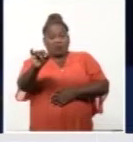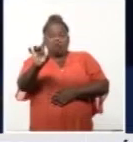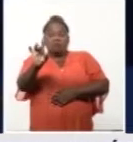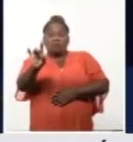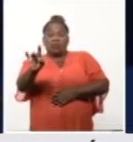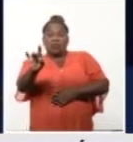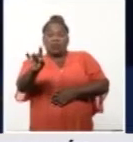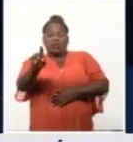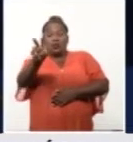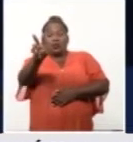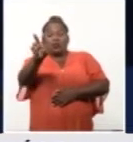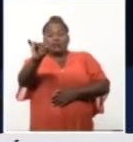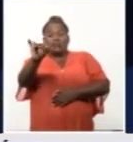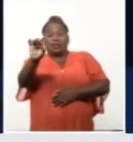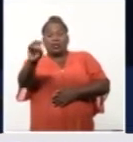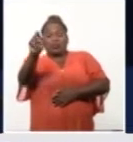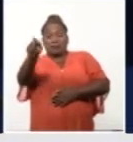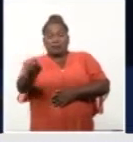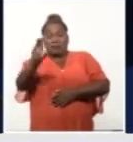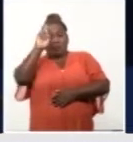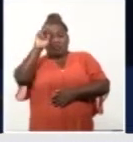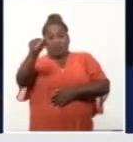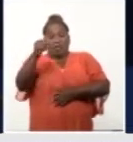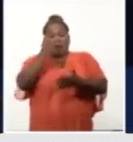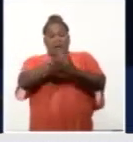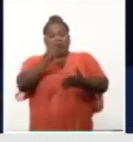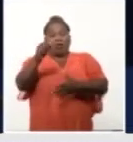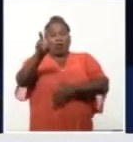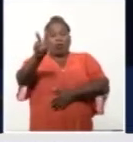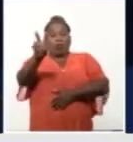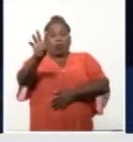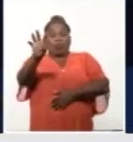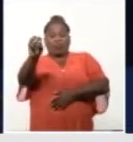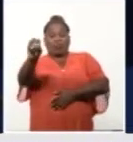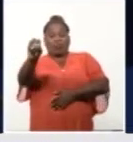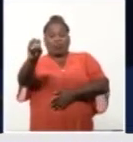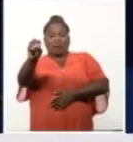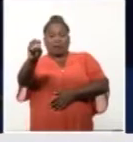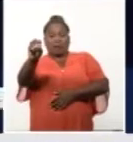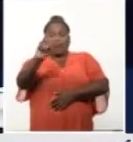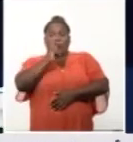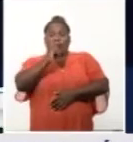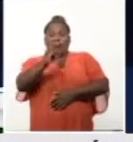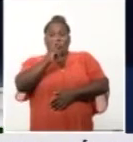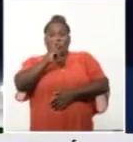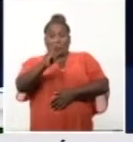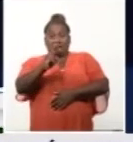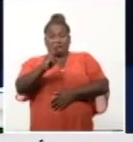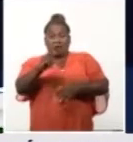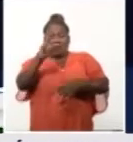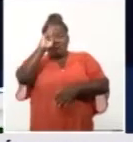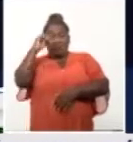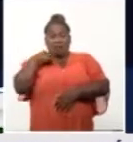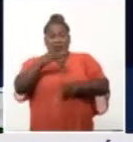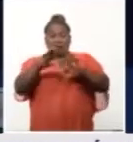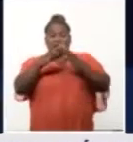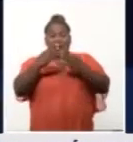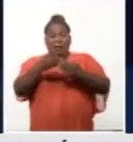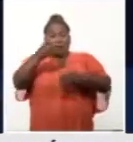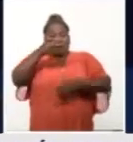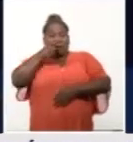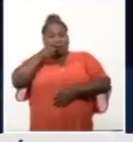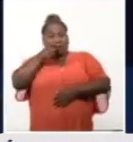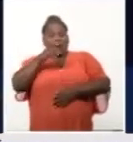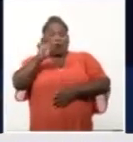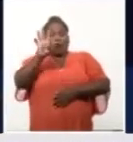16 are under surveillance, 260 are suspected, and 240 are confirmed. Our professional